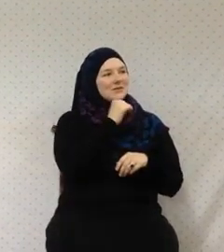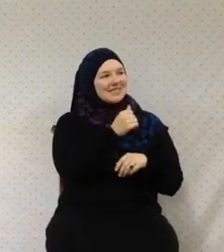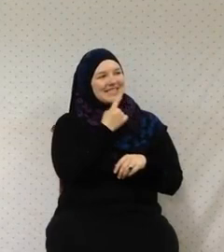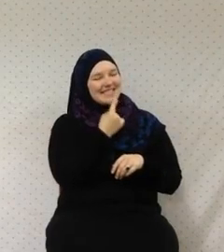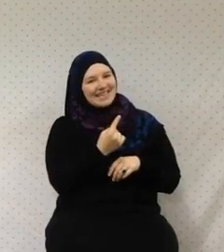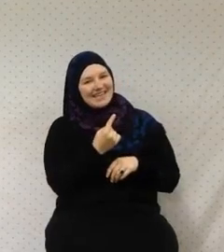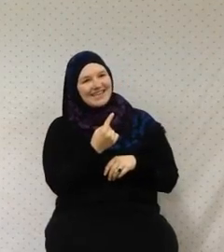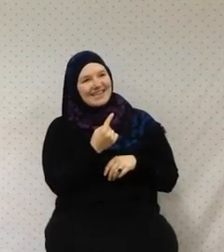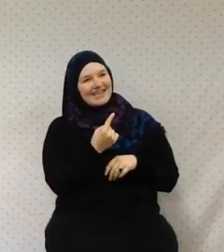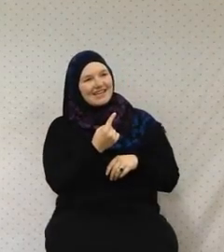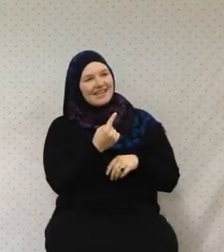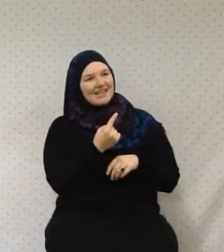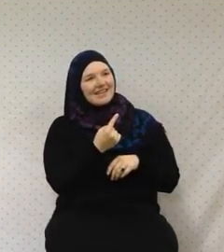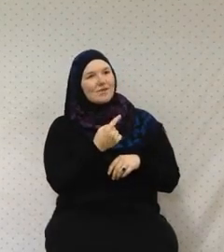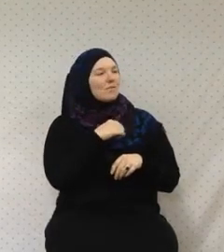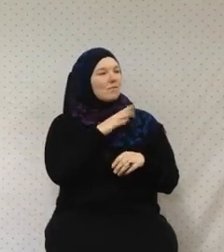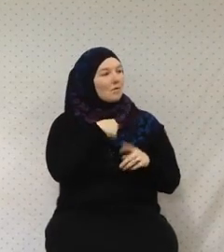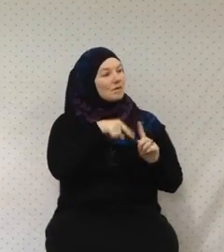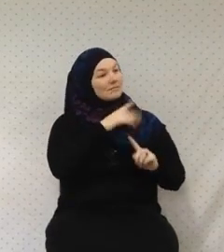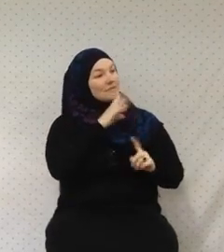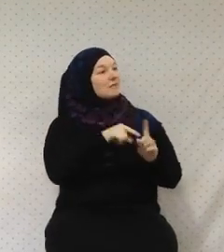trust you, but I really don't trust you.